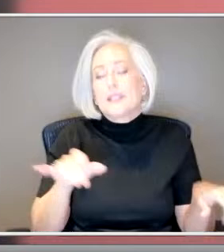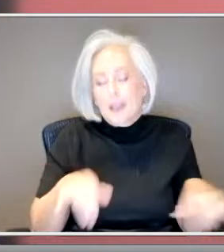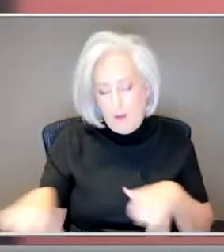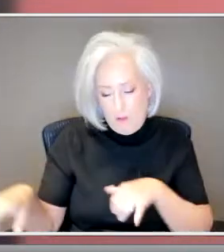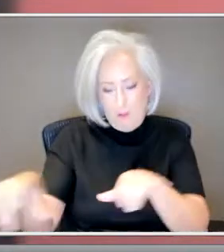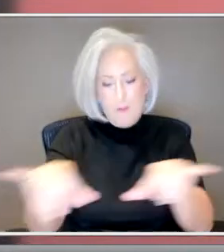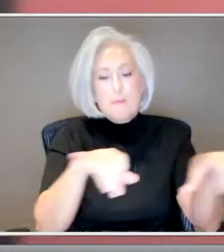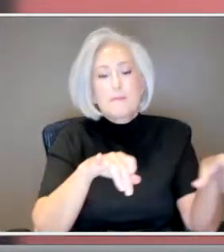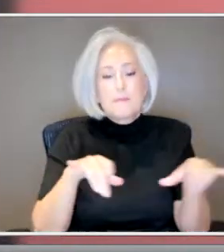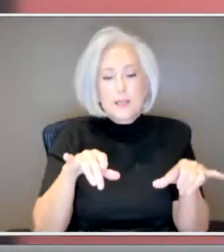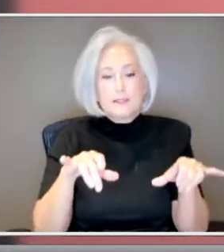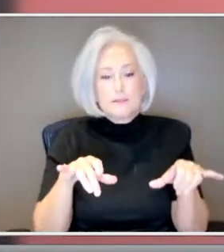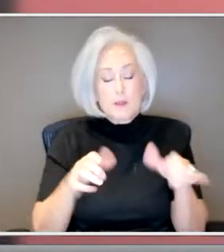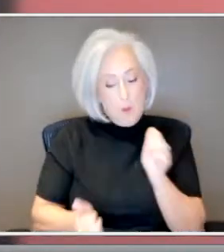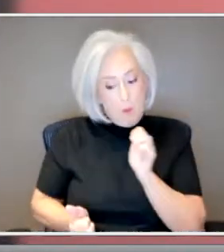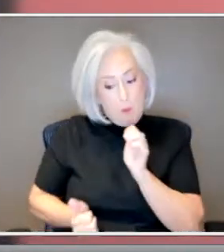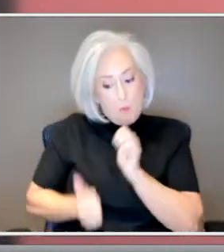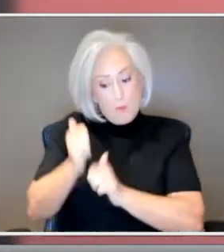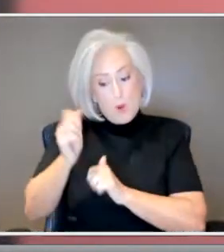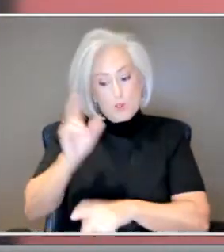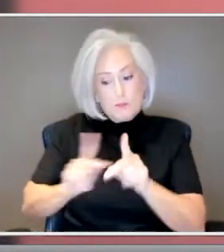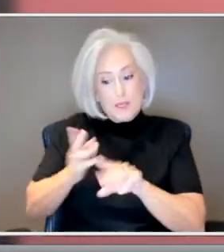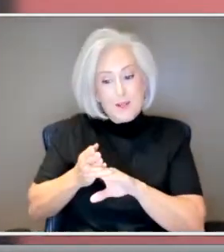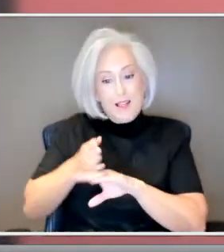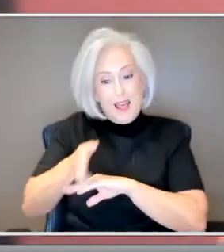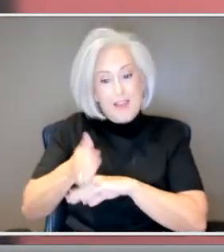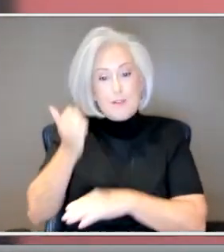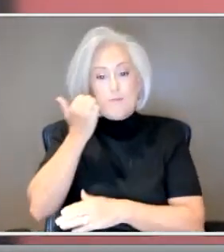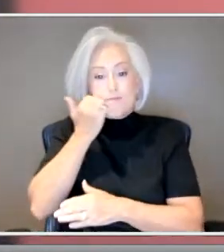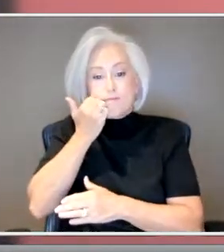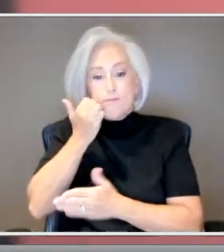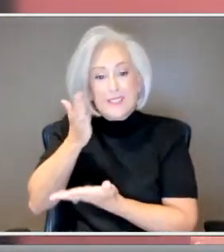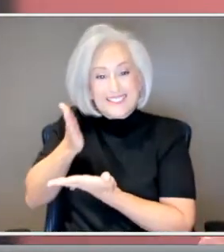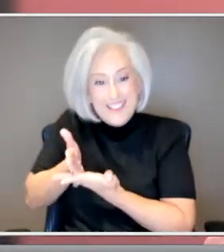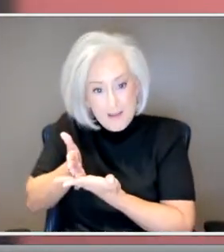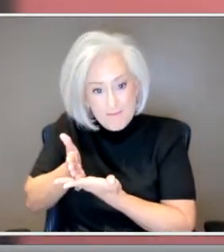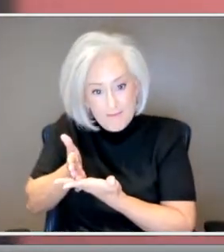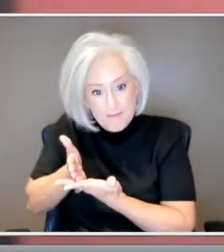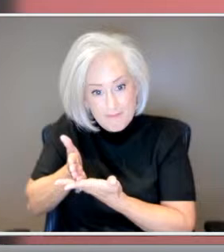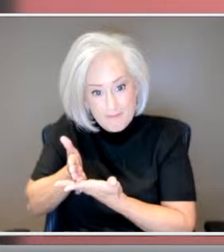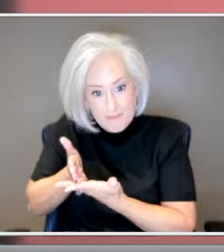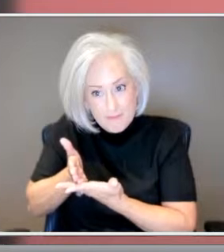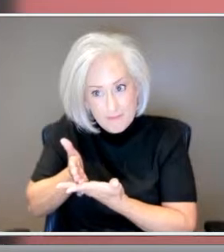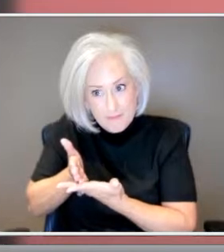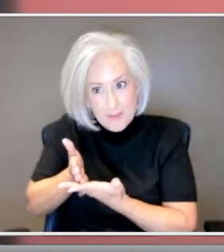what we see in women after menopause, it's a very different